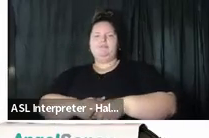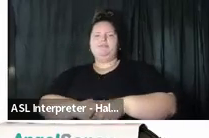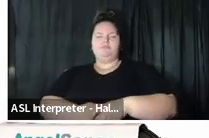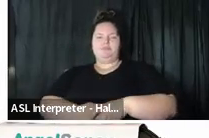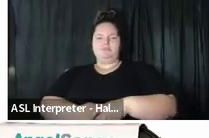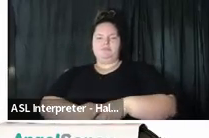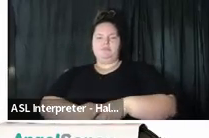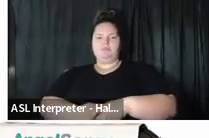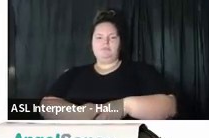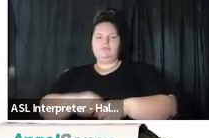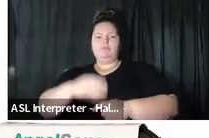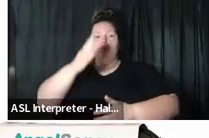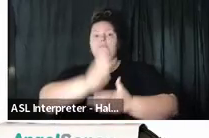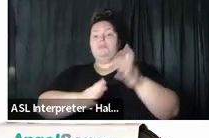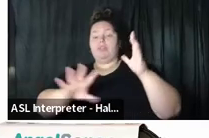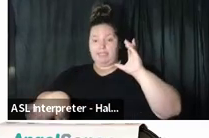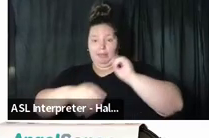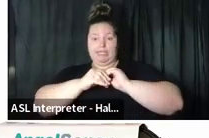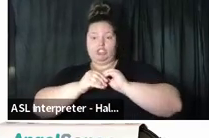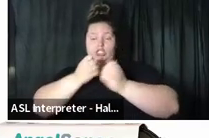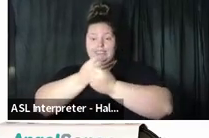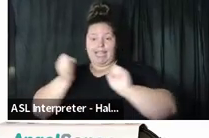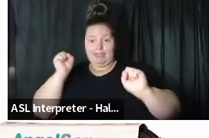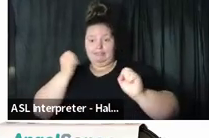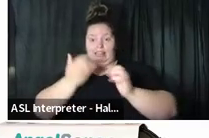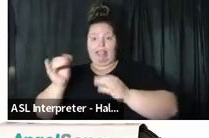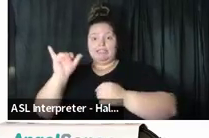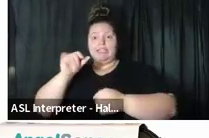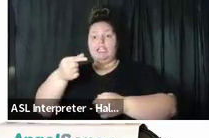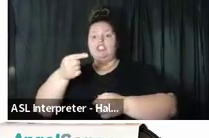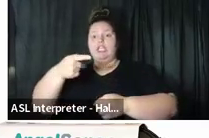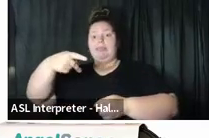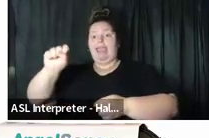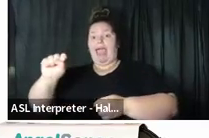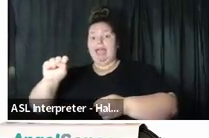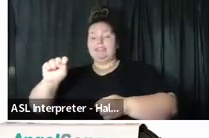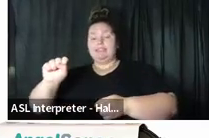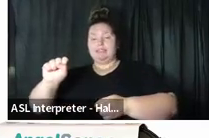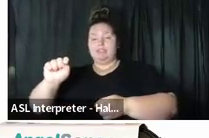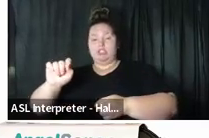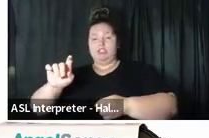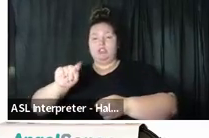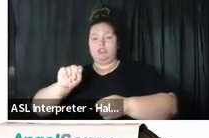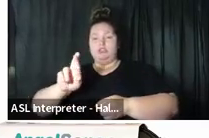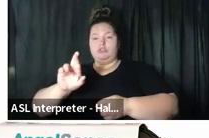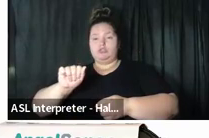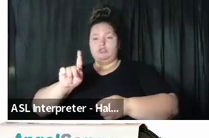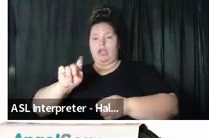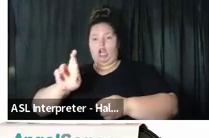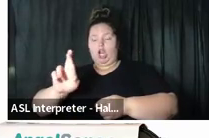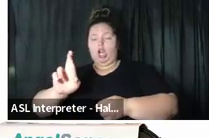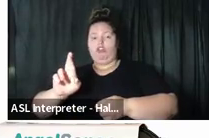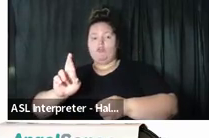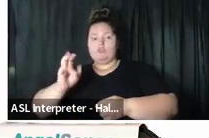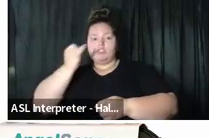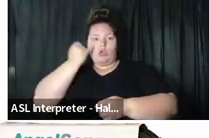there's some additional safety things like GPS tracking. So if elopement is something